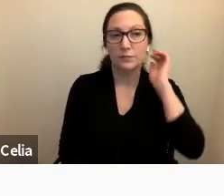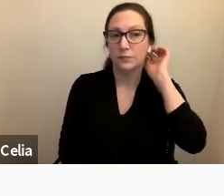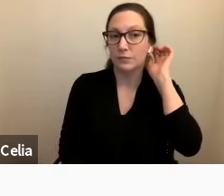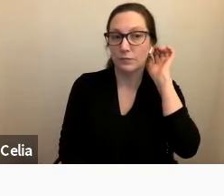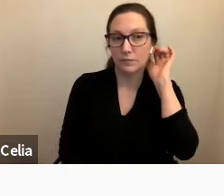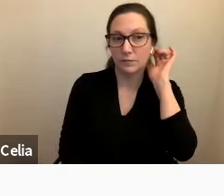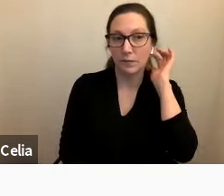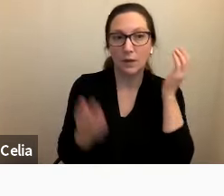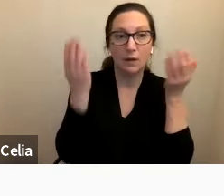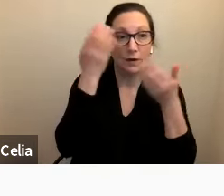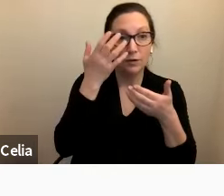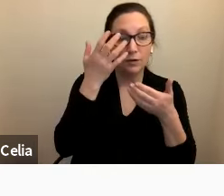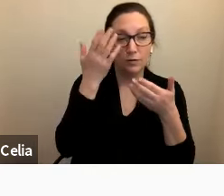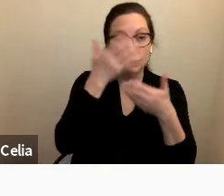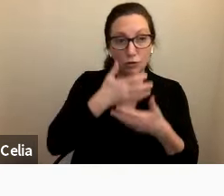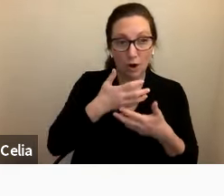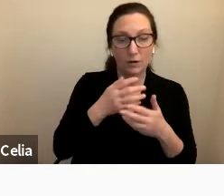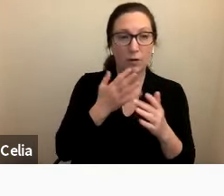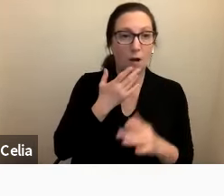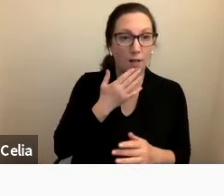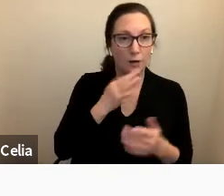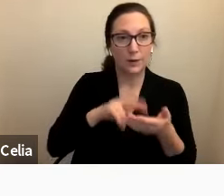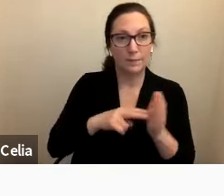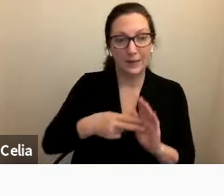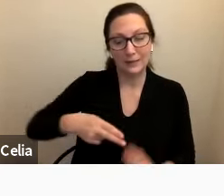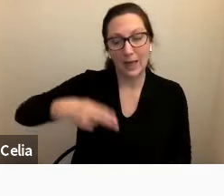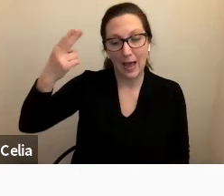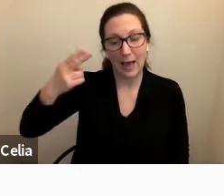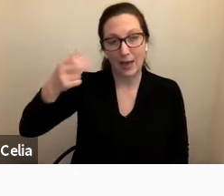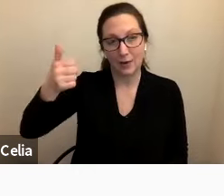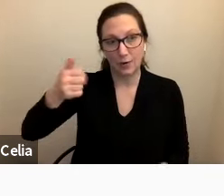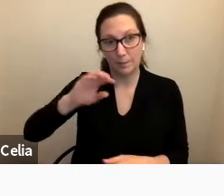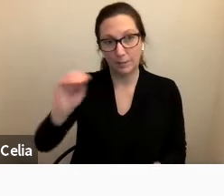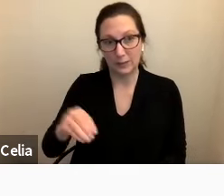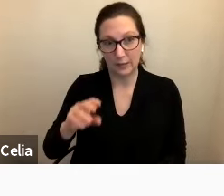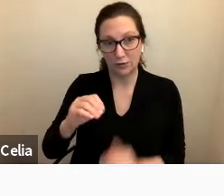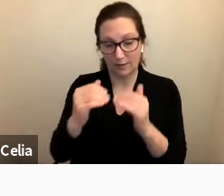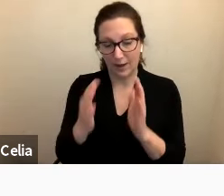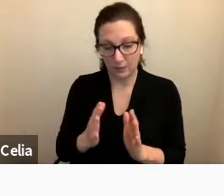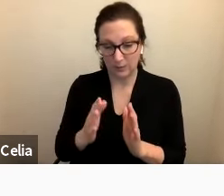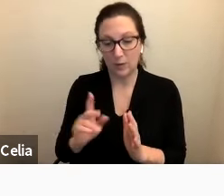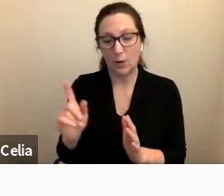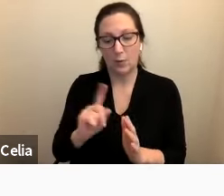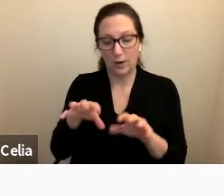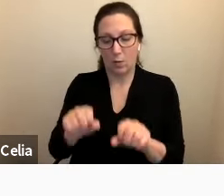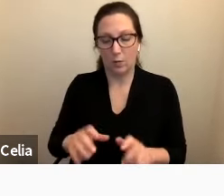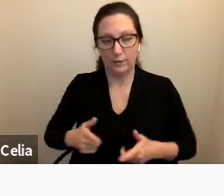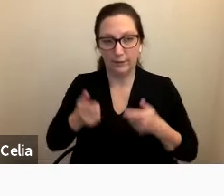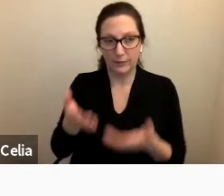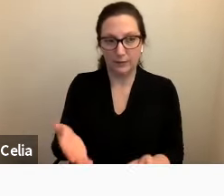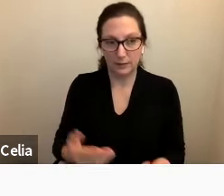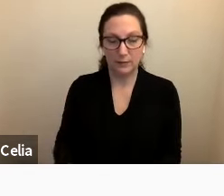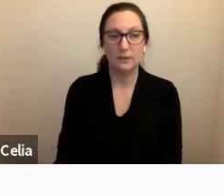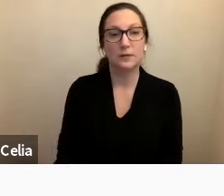The darker colors here are a higher percentage of households occupied by the owner.